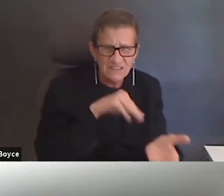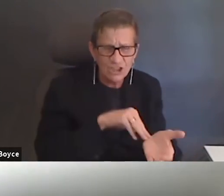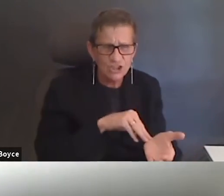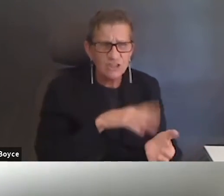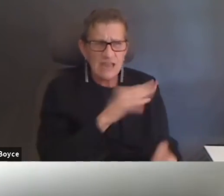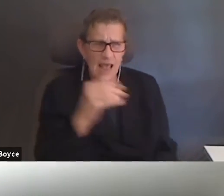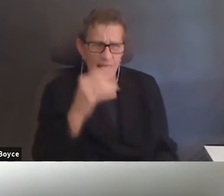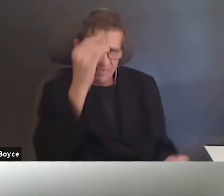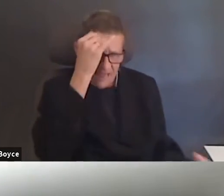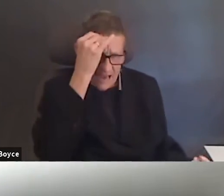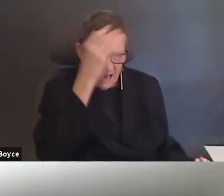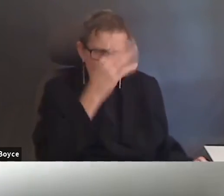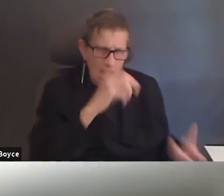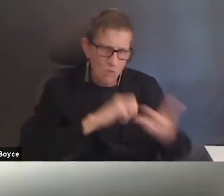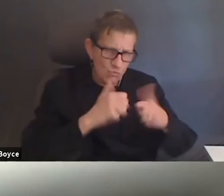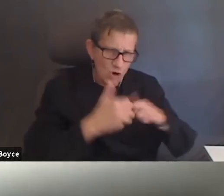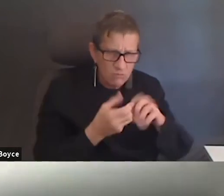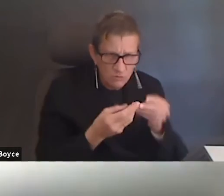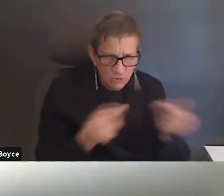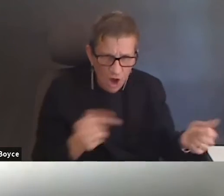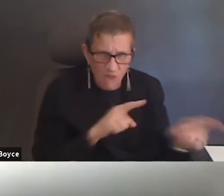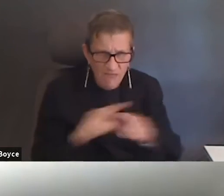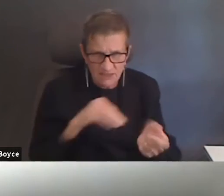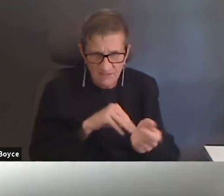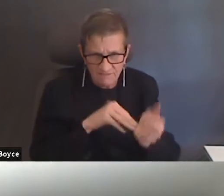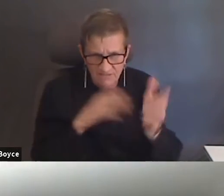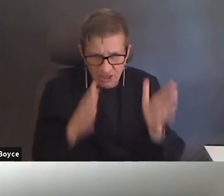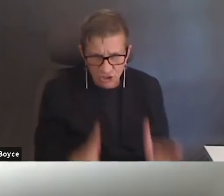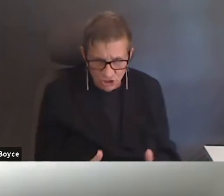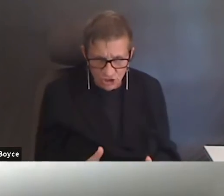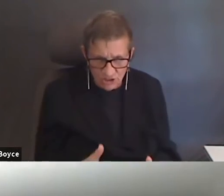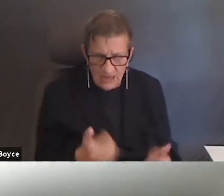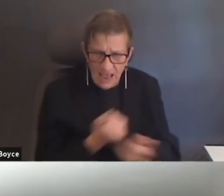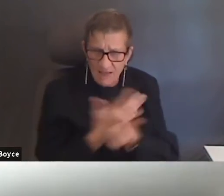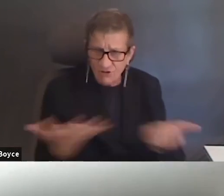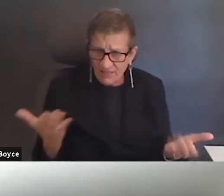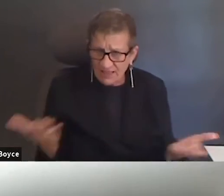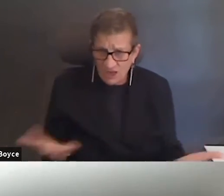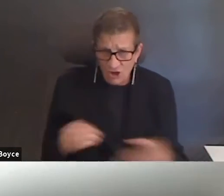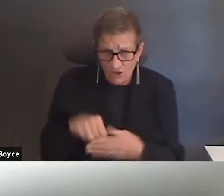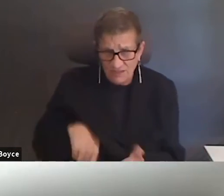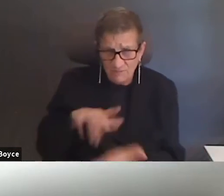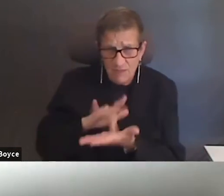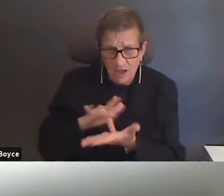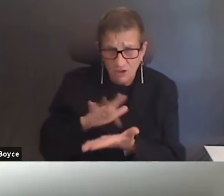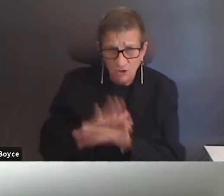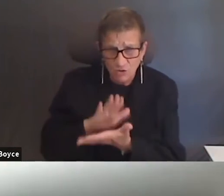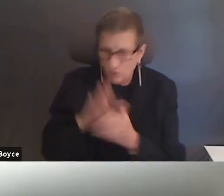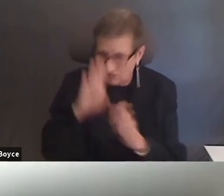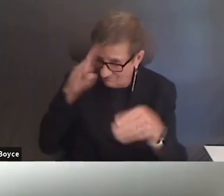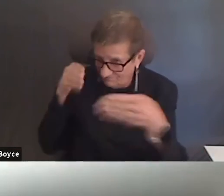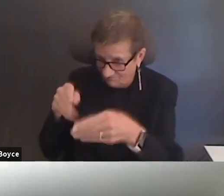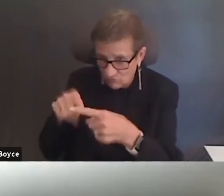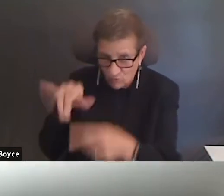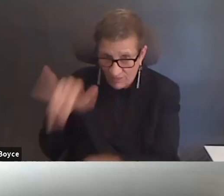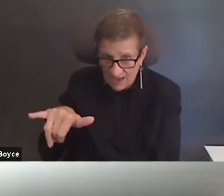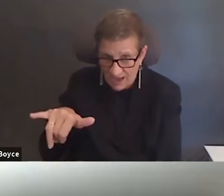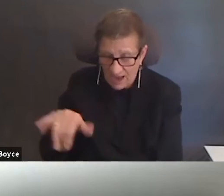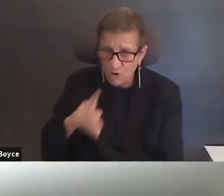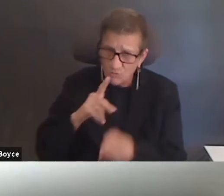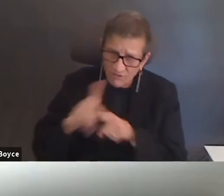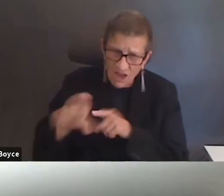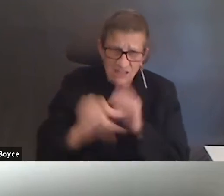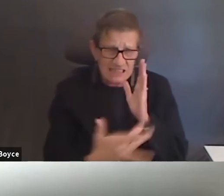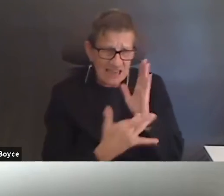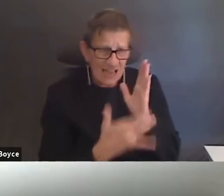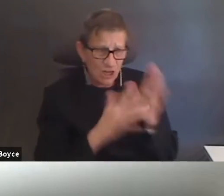physicians. Every single thing at this medical school is geared toward that. Our professional and technical standards